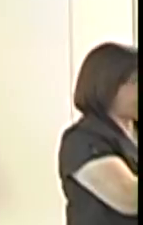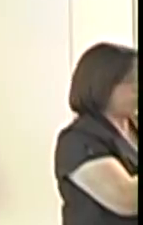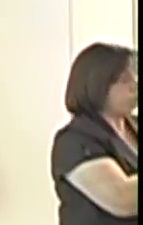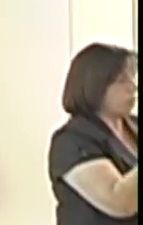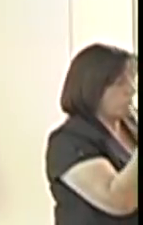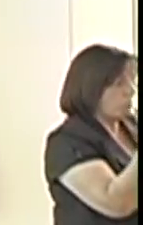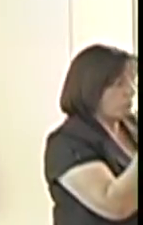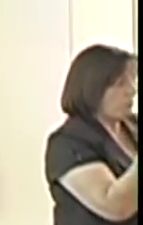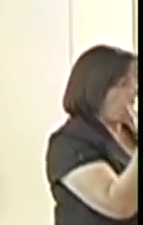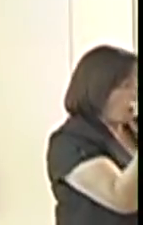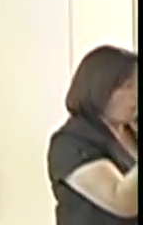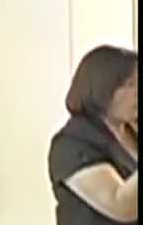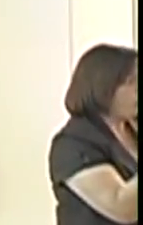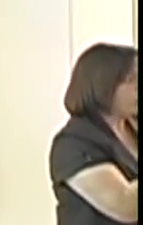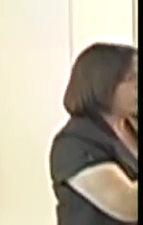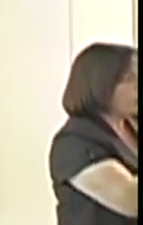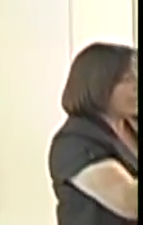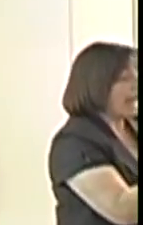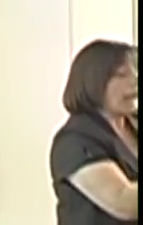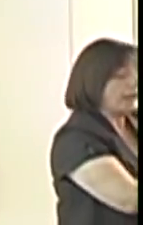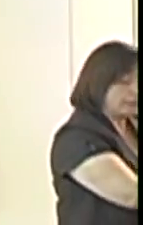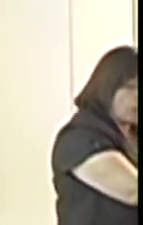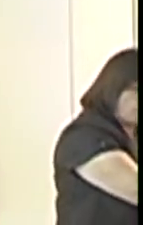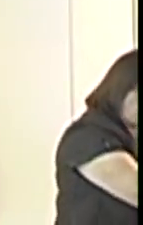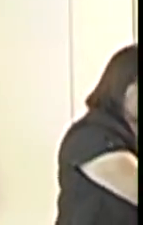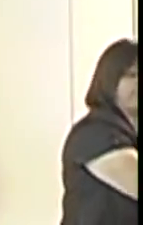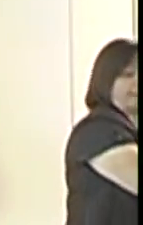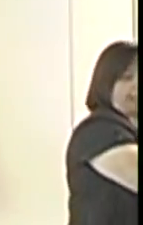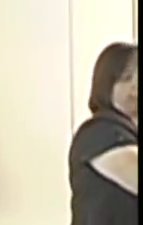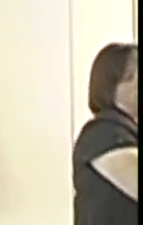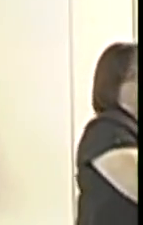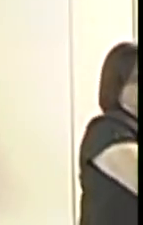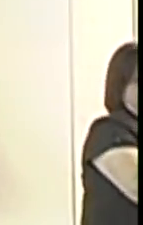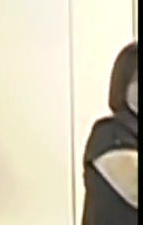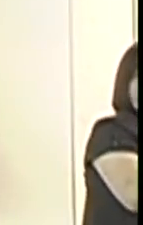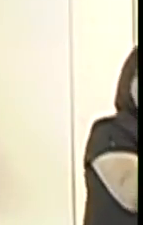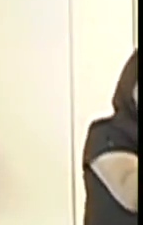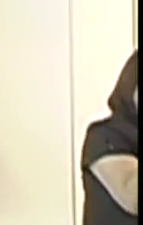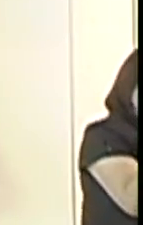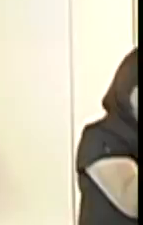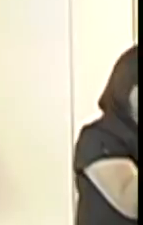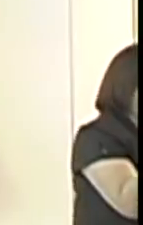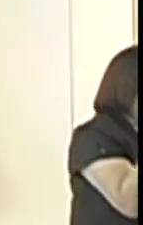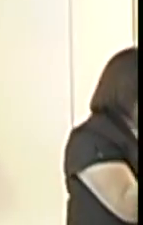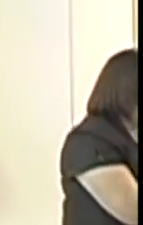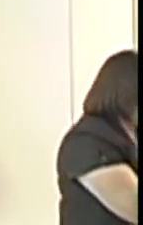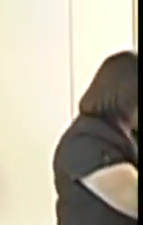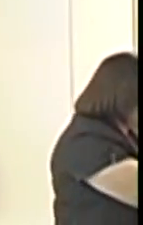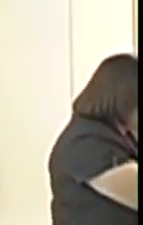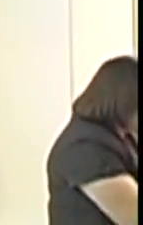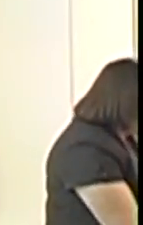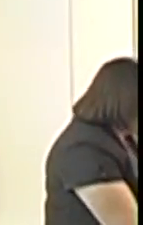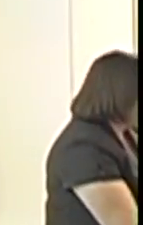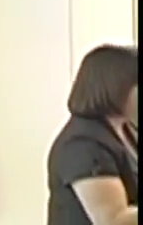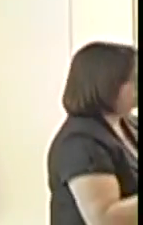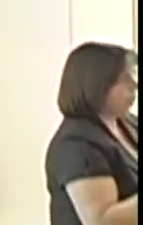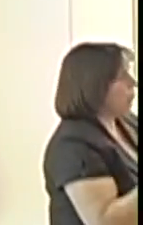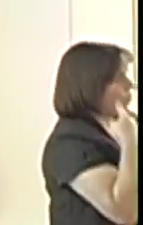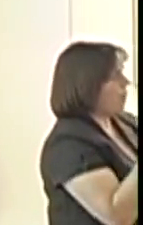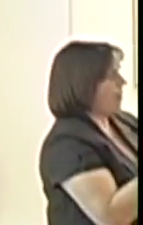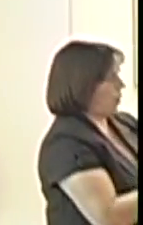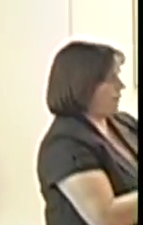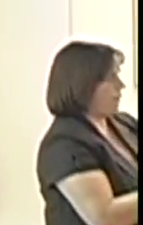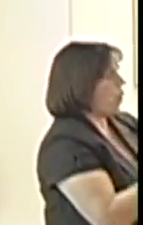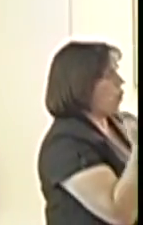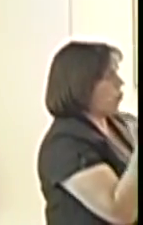overall error pattern was one of proximalization. When we put together these data, we find evidence for two